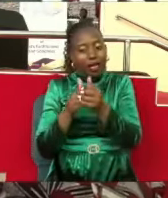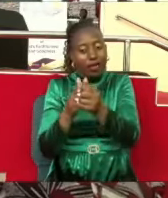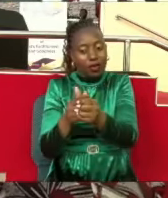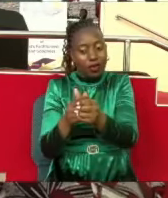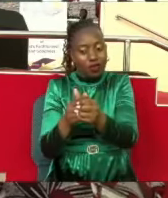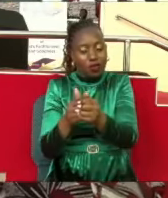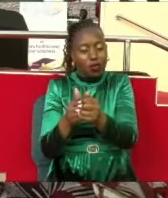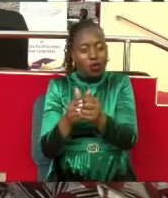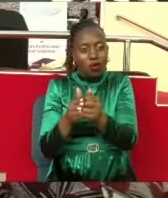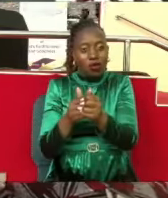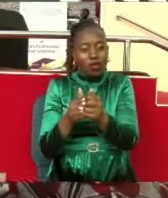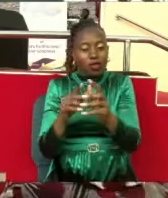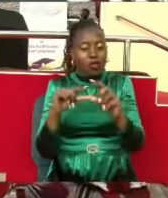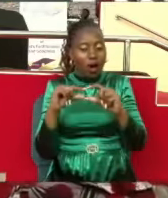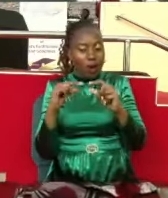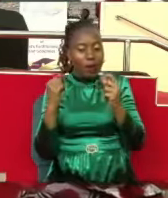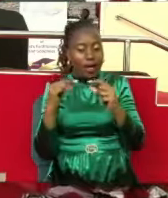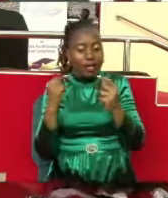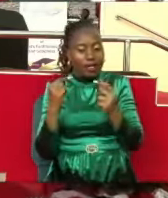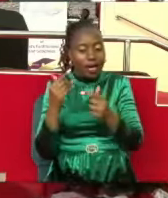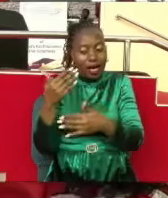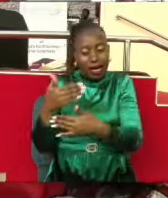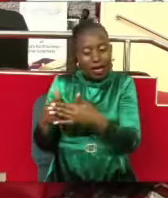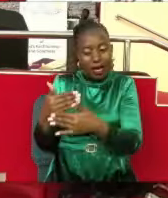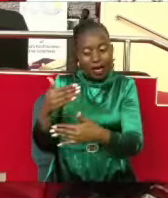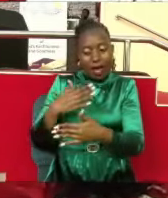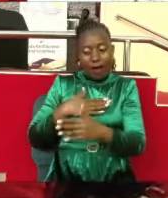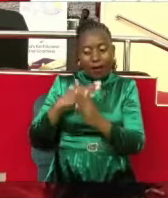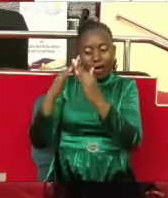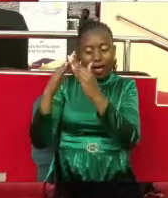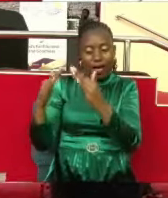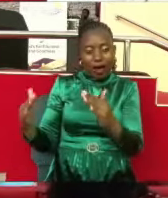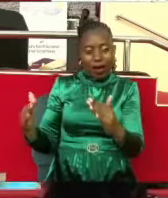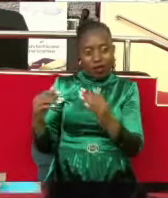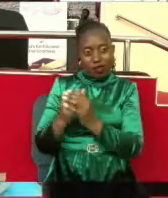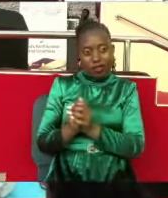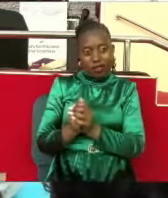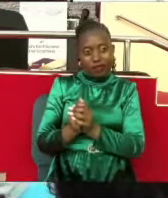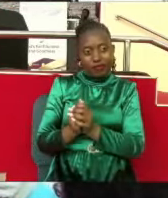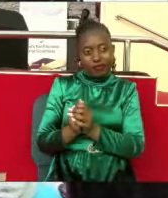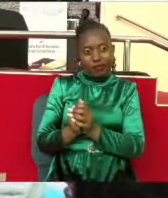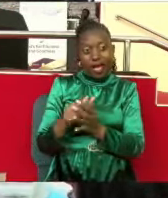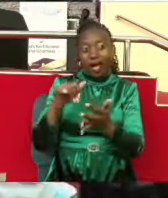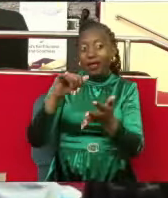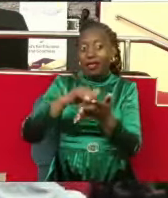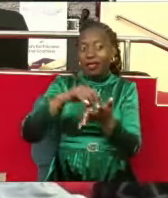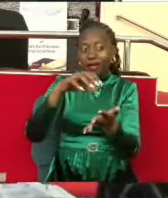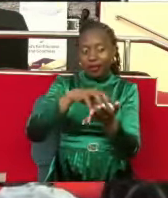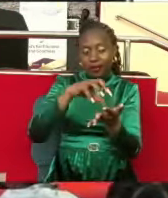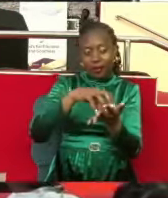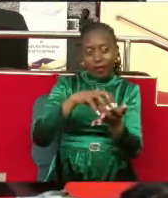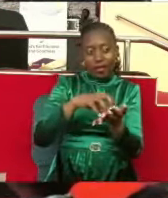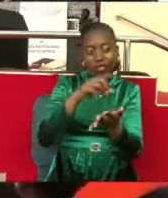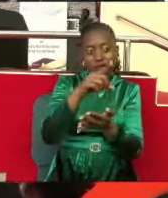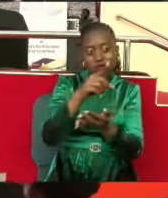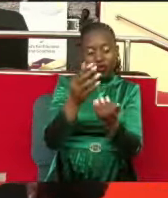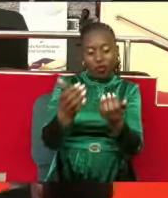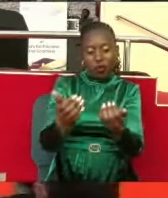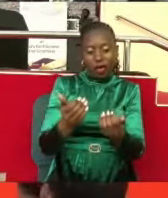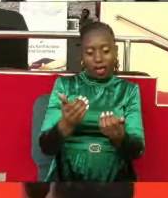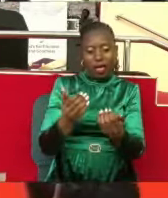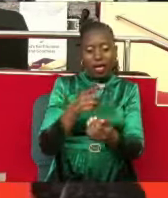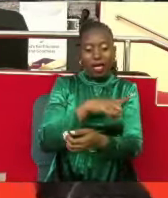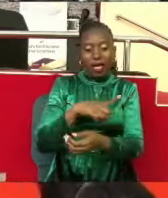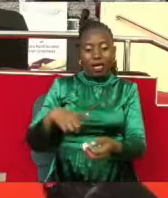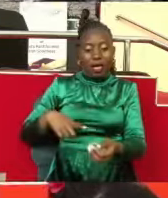the corner next to my house. Wacha nikupeleke kwa muombezi mahali fulani. Now at those moments, wakati kama huo, you need the Lord to use